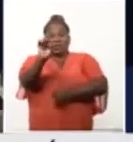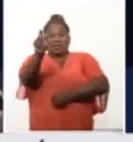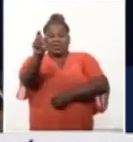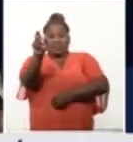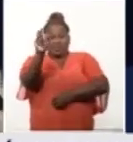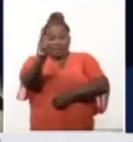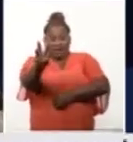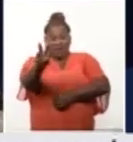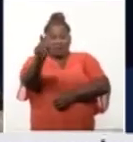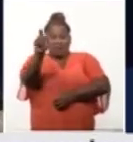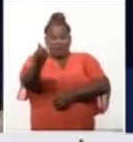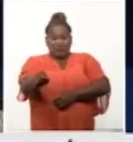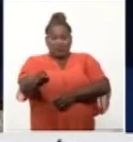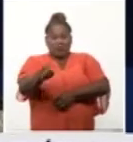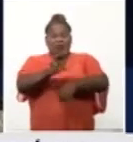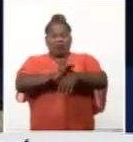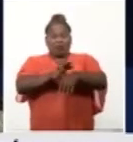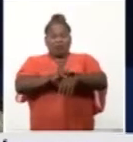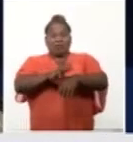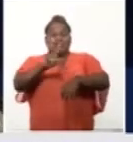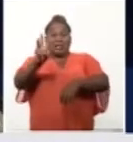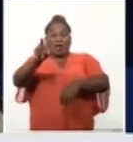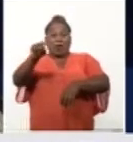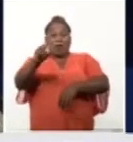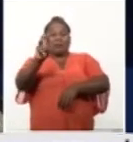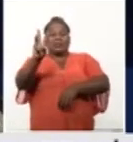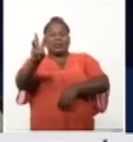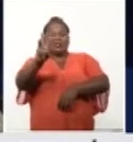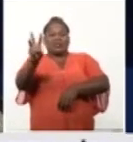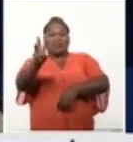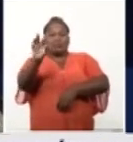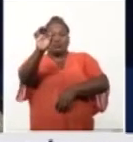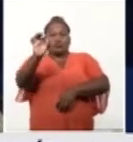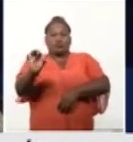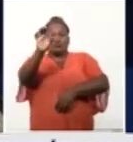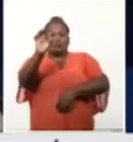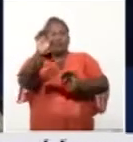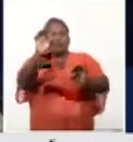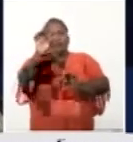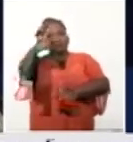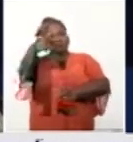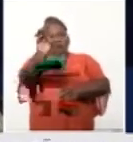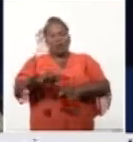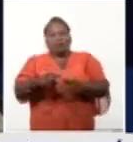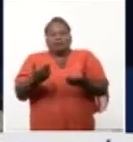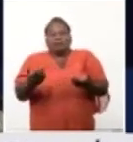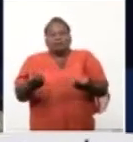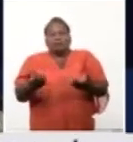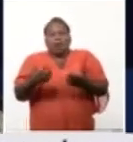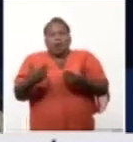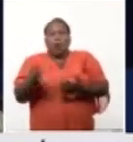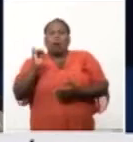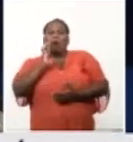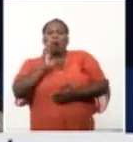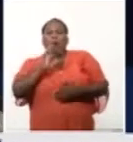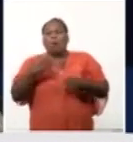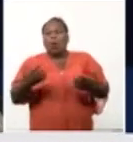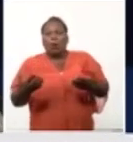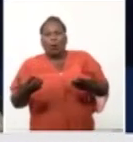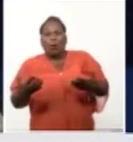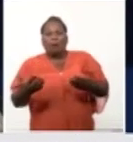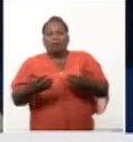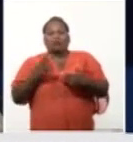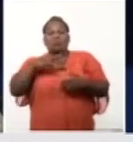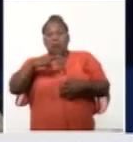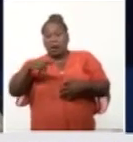are extended. With the latest cases in Cuba, in the Cuban pandemic, 73 of the diagnosed cases, that is 3.35%